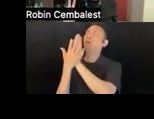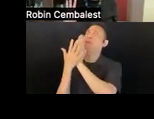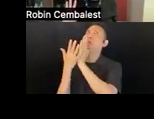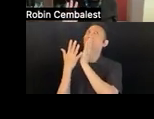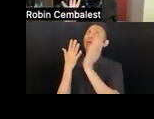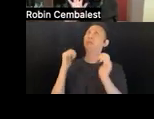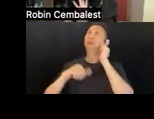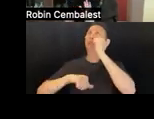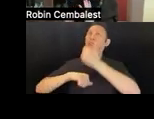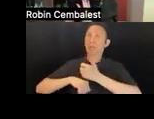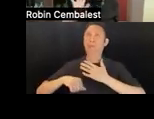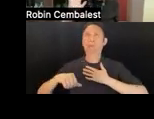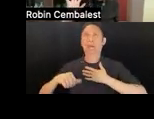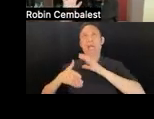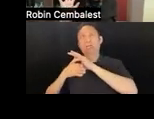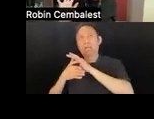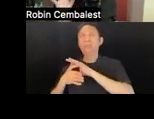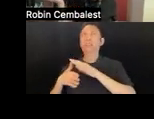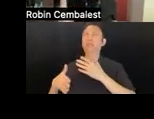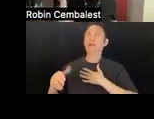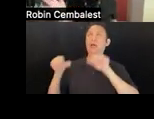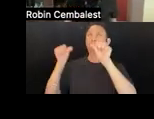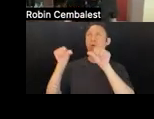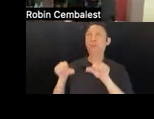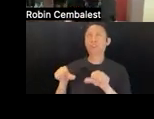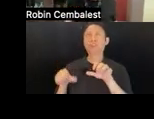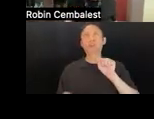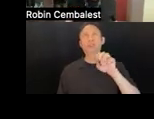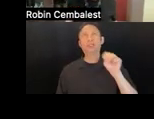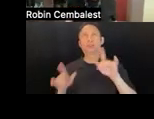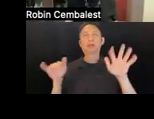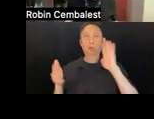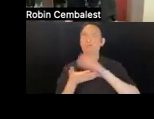this content, the hopefully easier it will be.